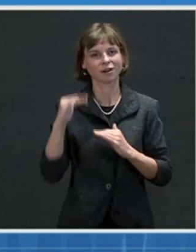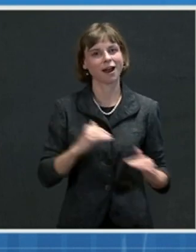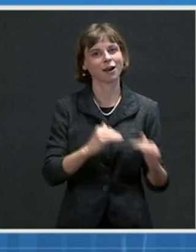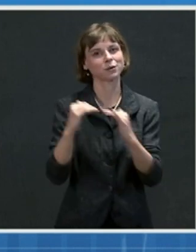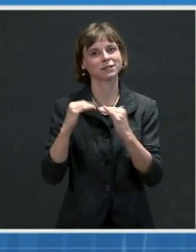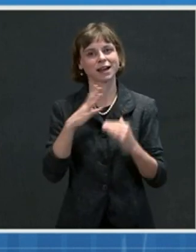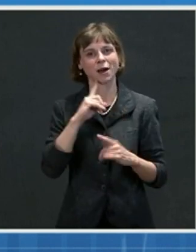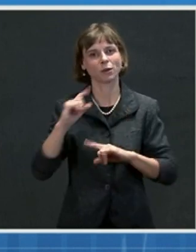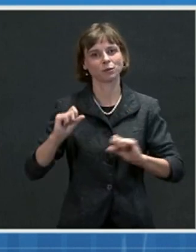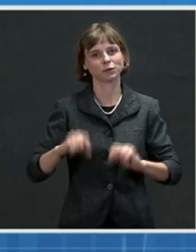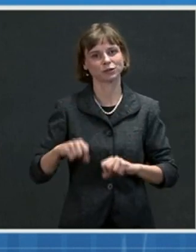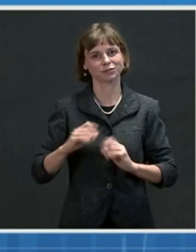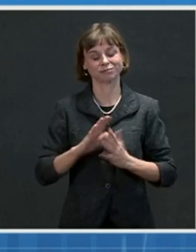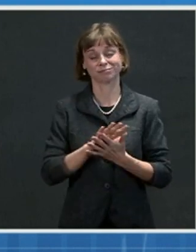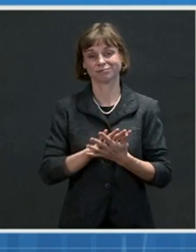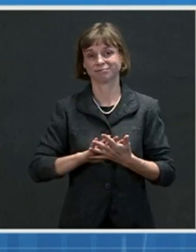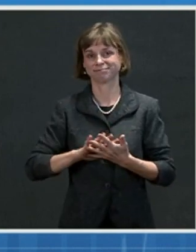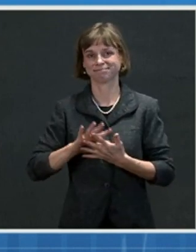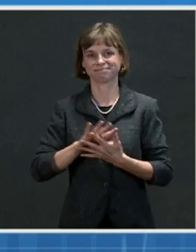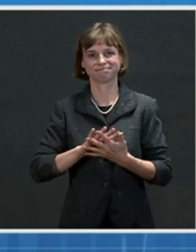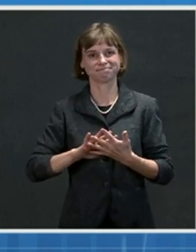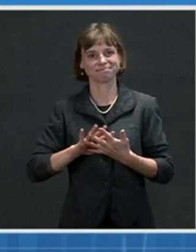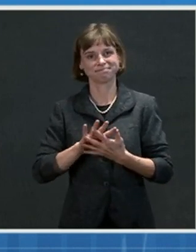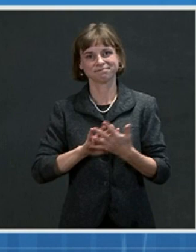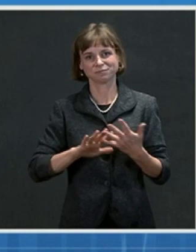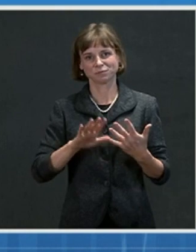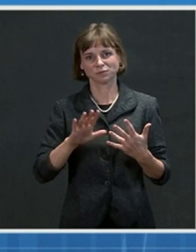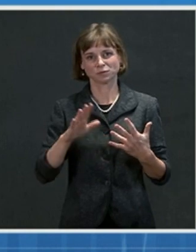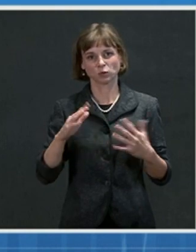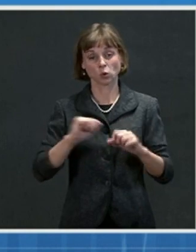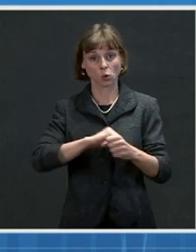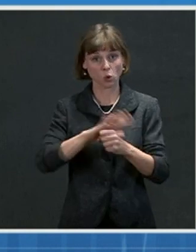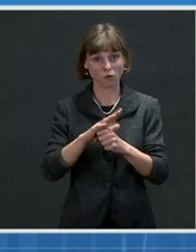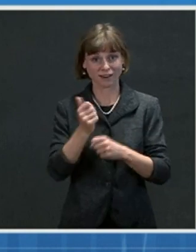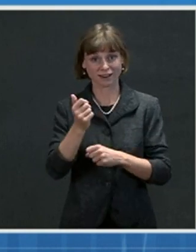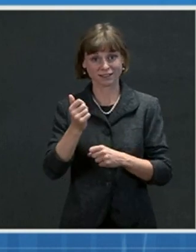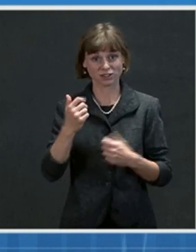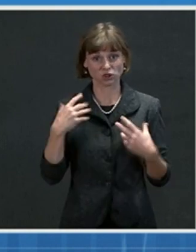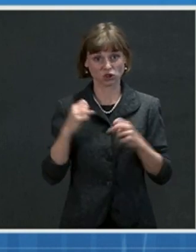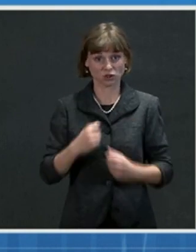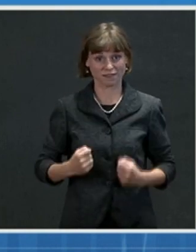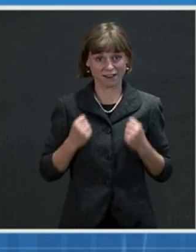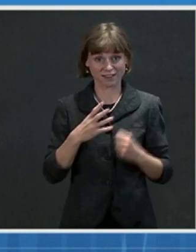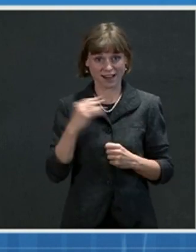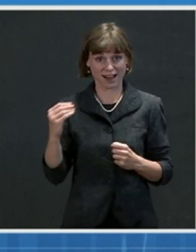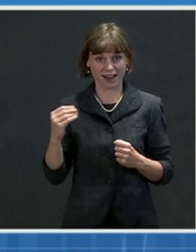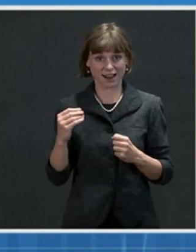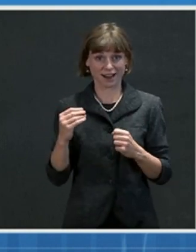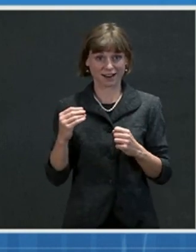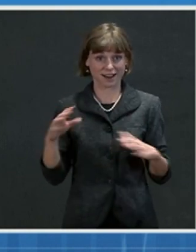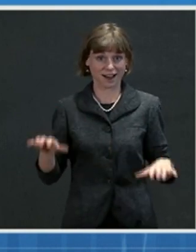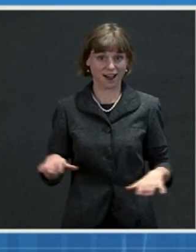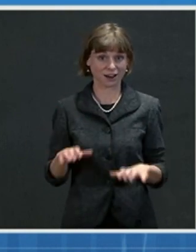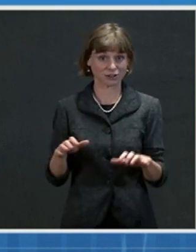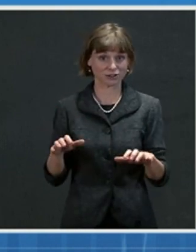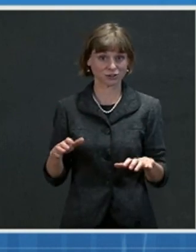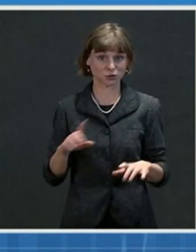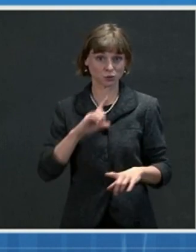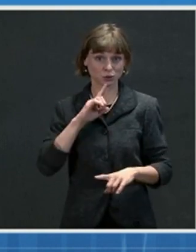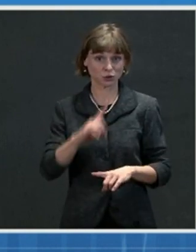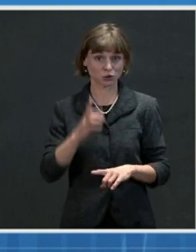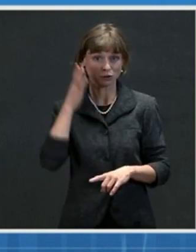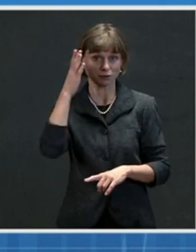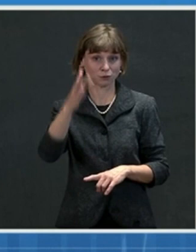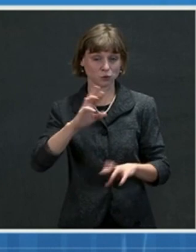ongoing disparities faced by COVID-19 survivors, and actions to ensure that future pandemic responses do not